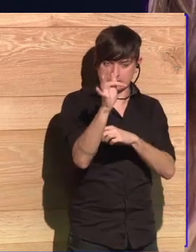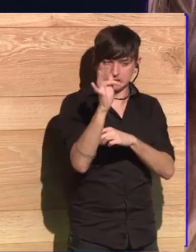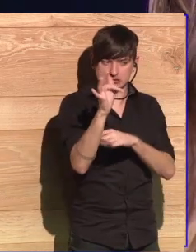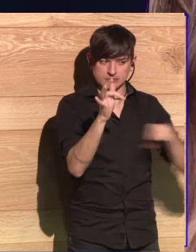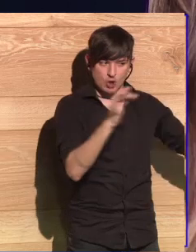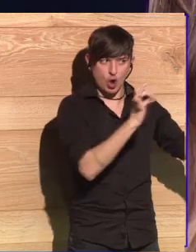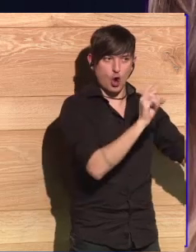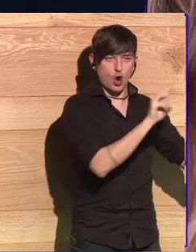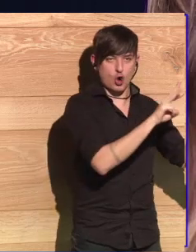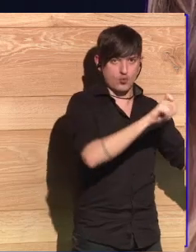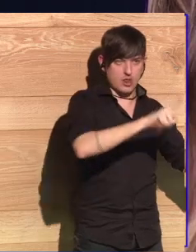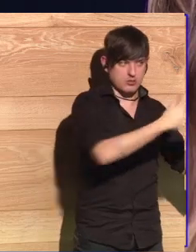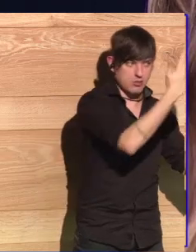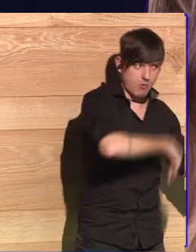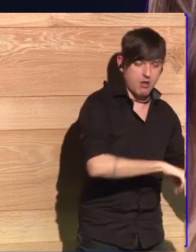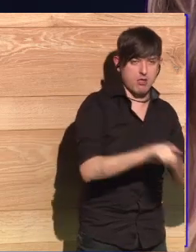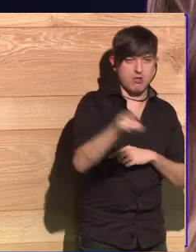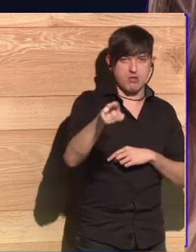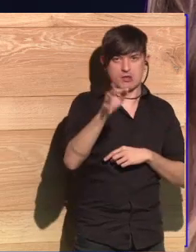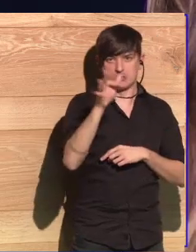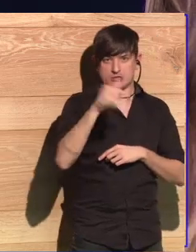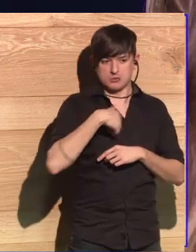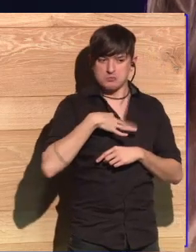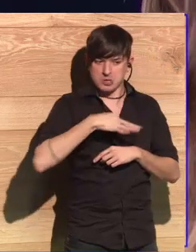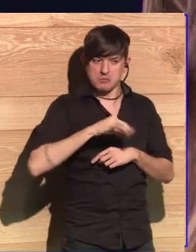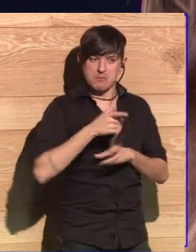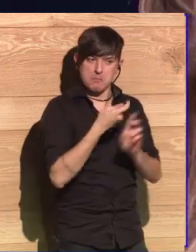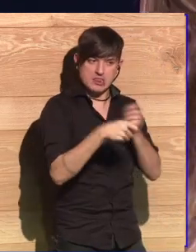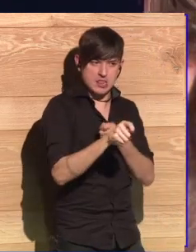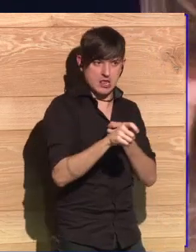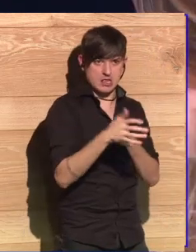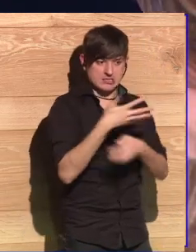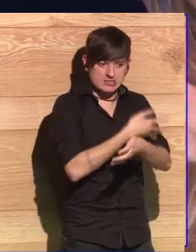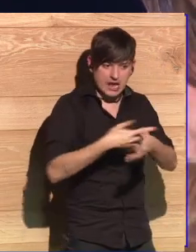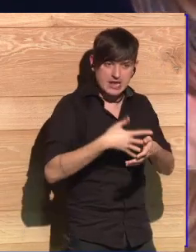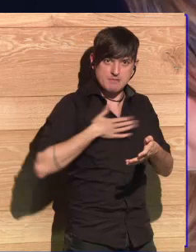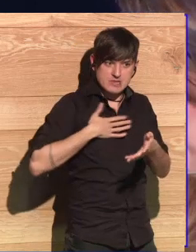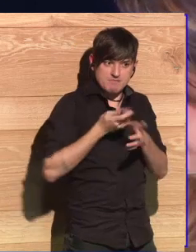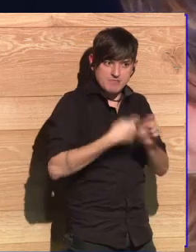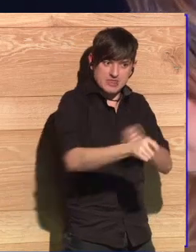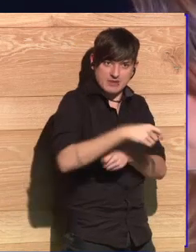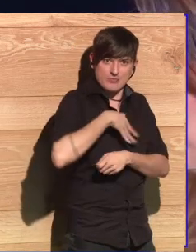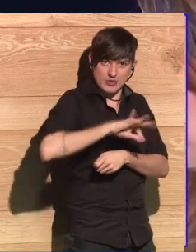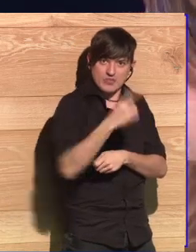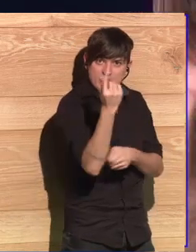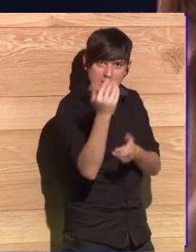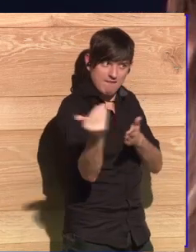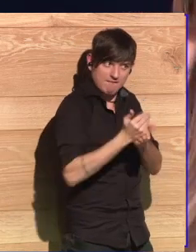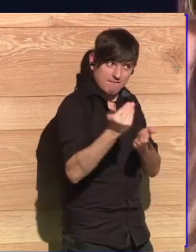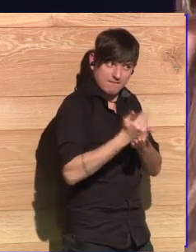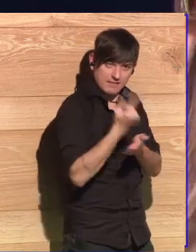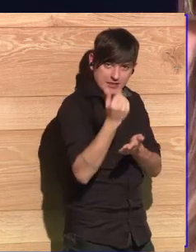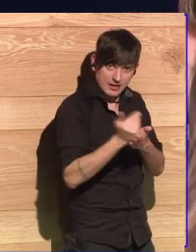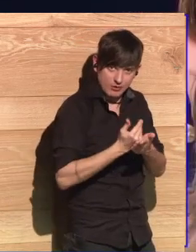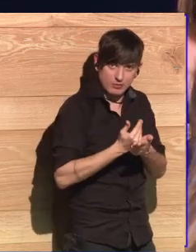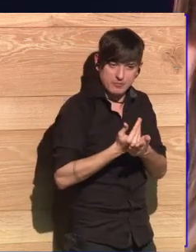sell your plasma for cash. They didn't have plasmapheresis